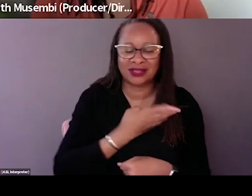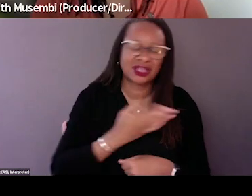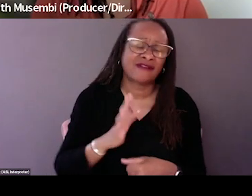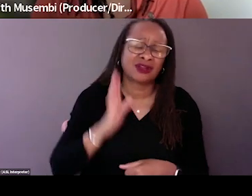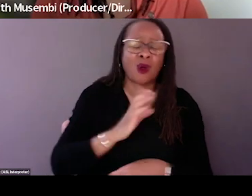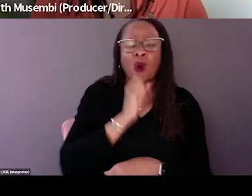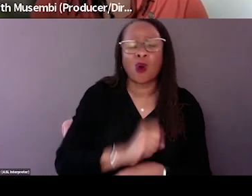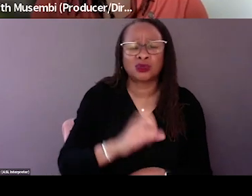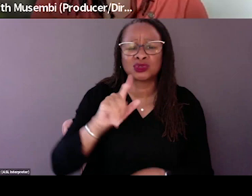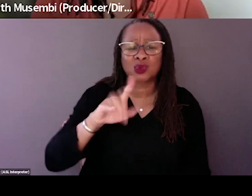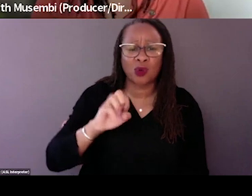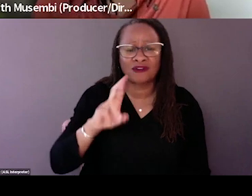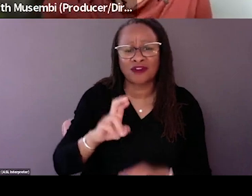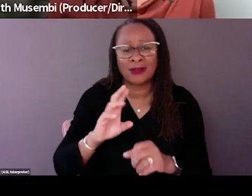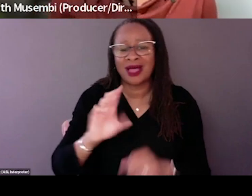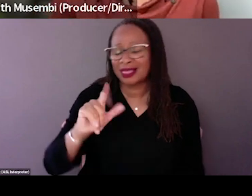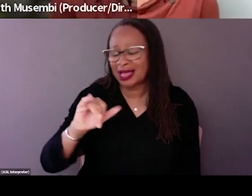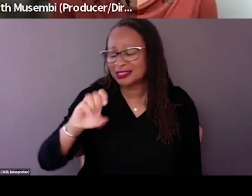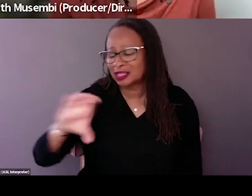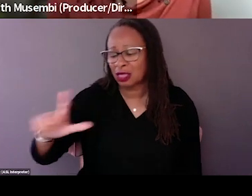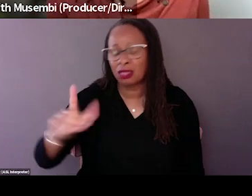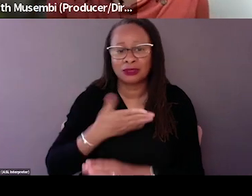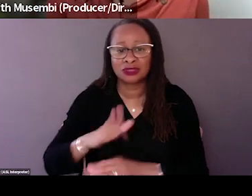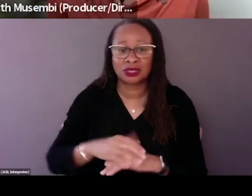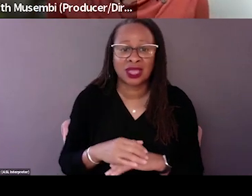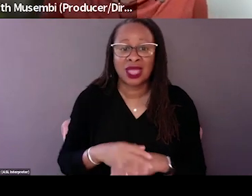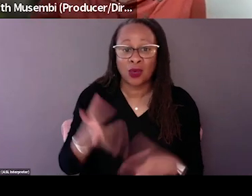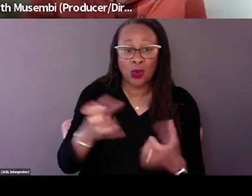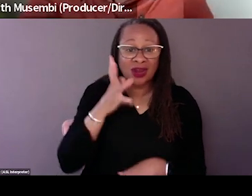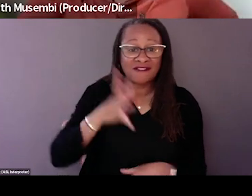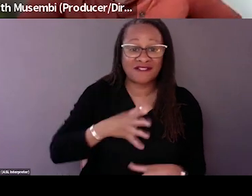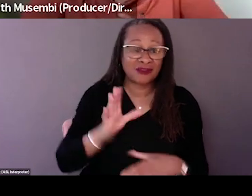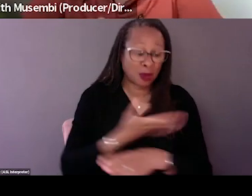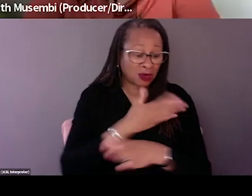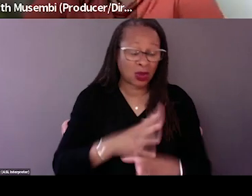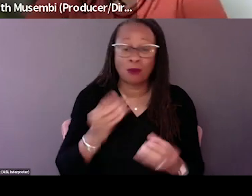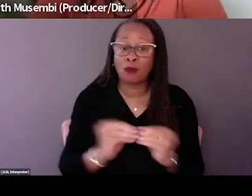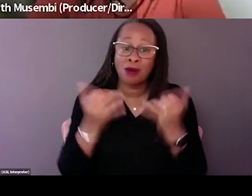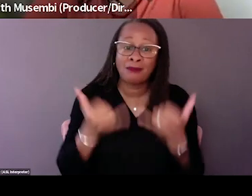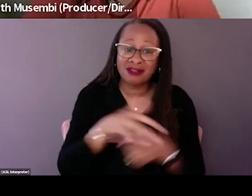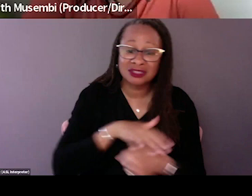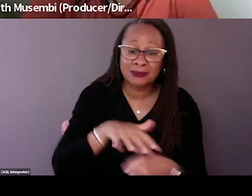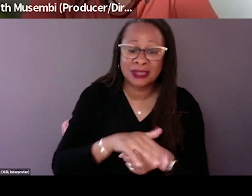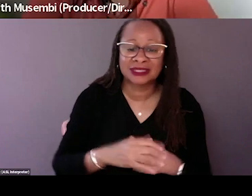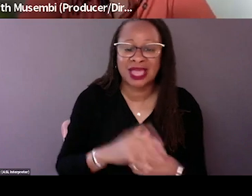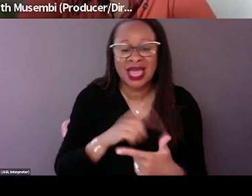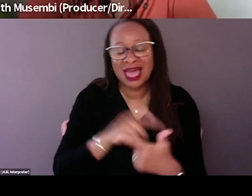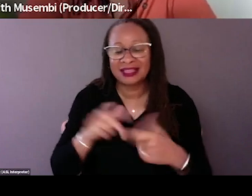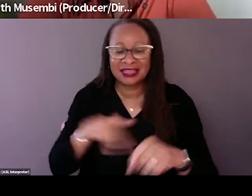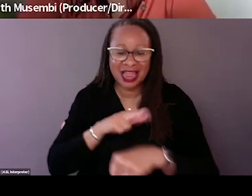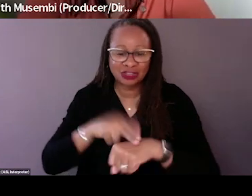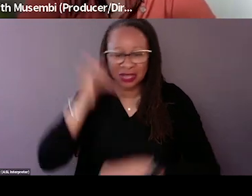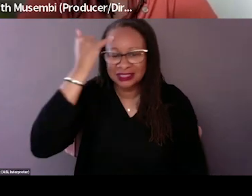didn't represent the stories at all. We wanted a female composer, and we wanted it to be in a more modern space. And then naturally the idea of